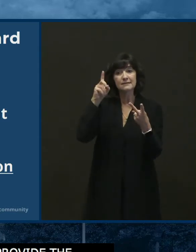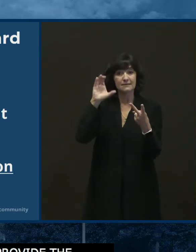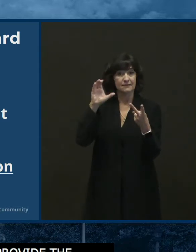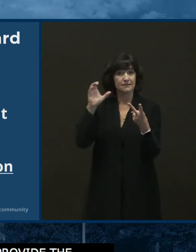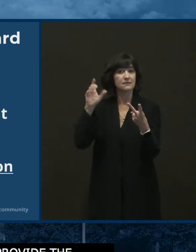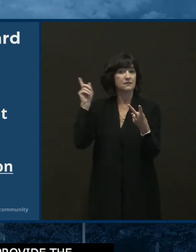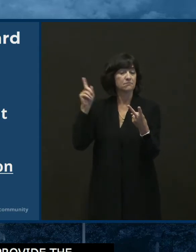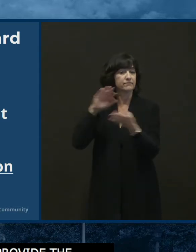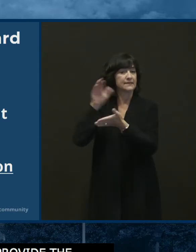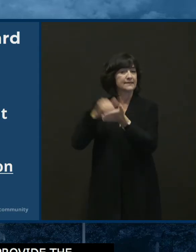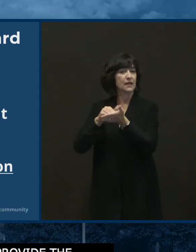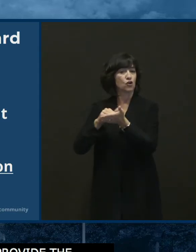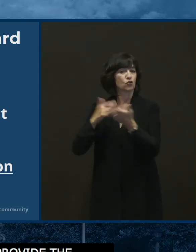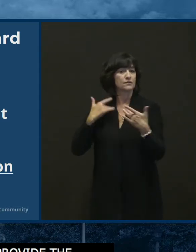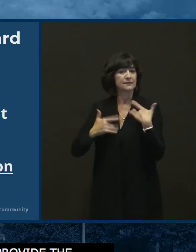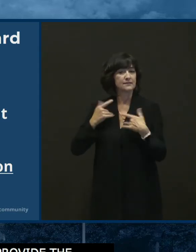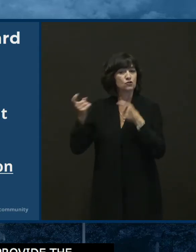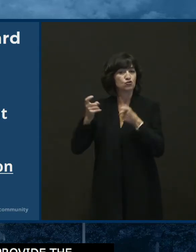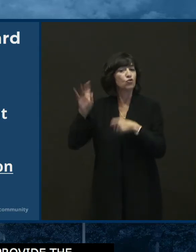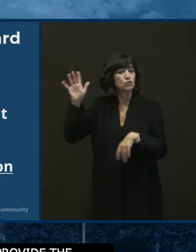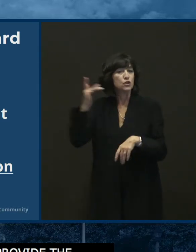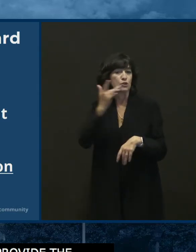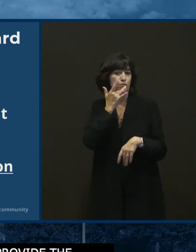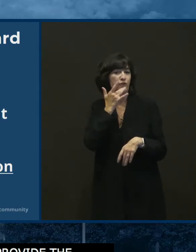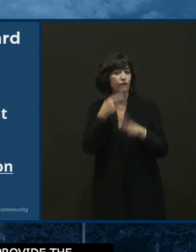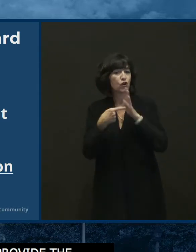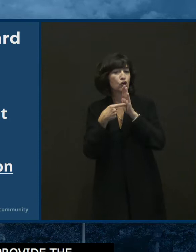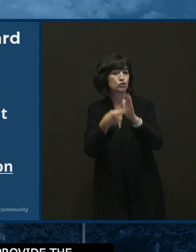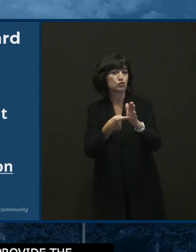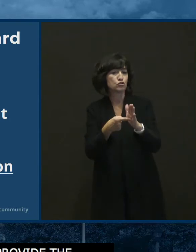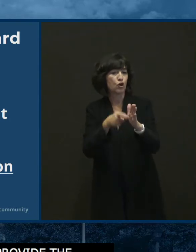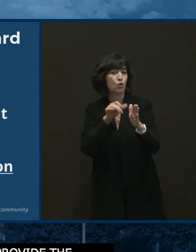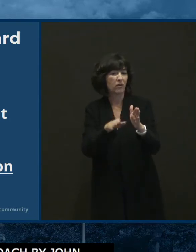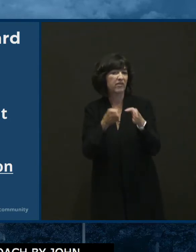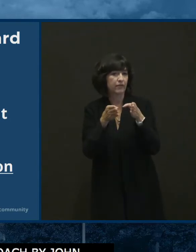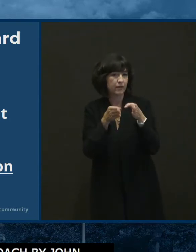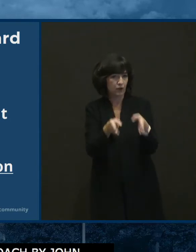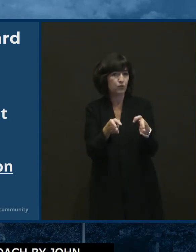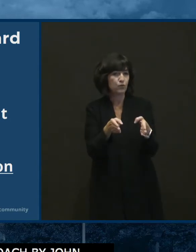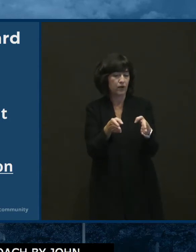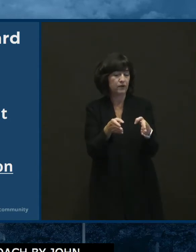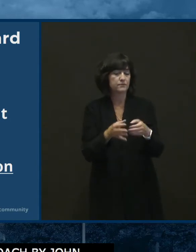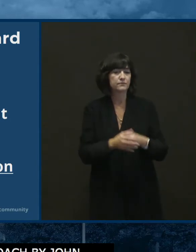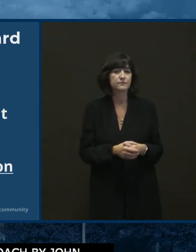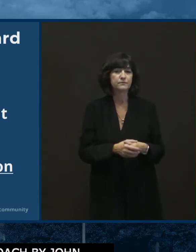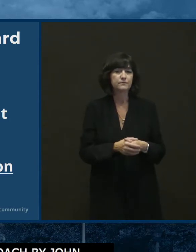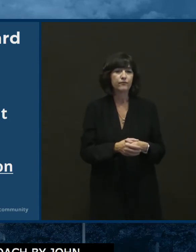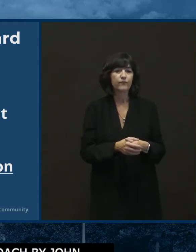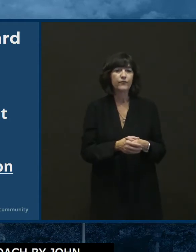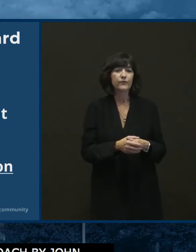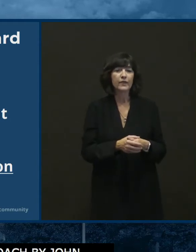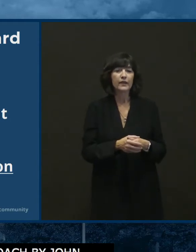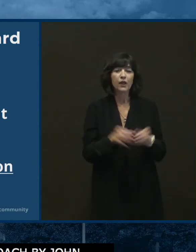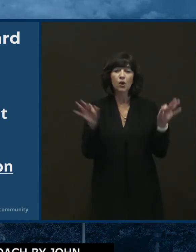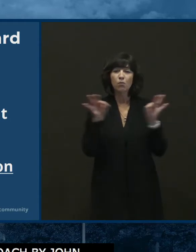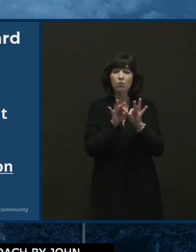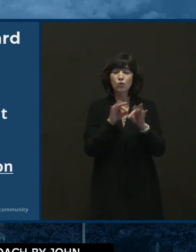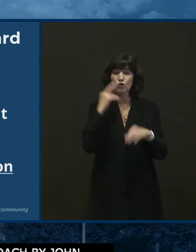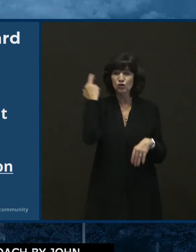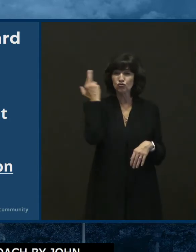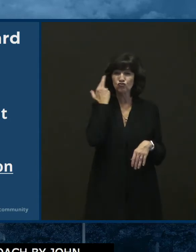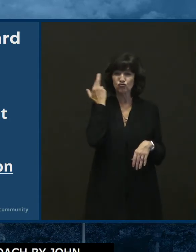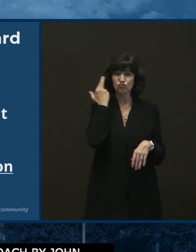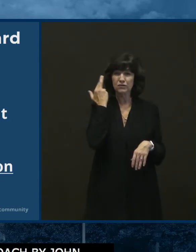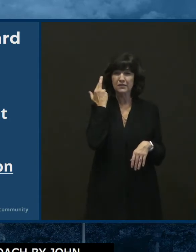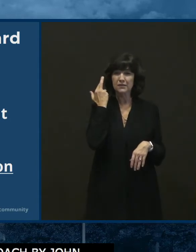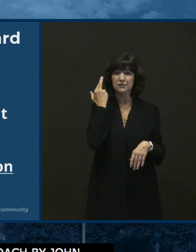to us to be able to present data consistent with those recommendations, and an important reason is